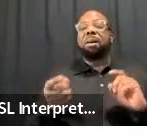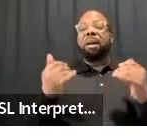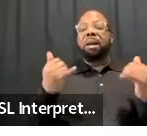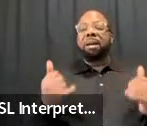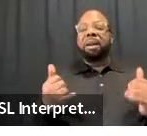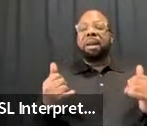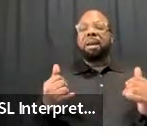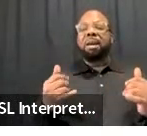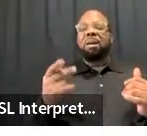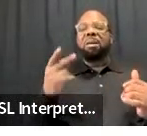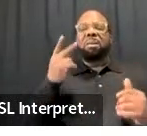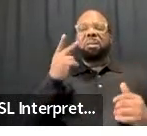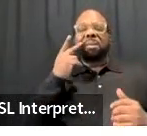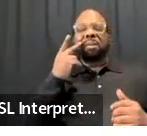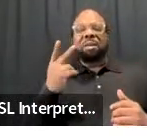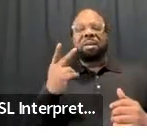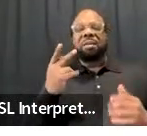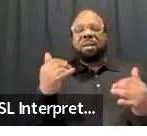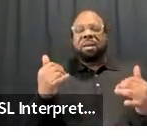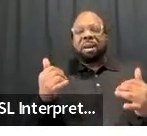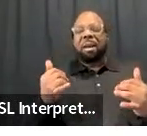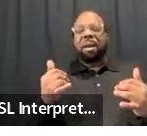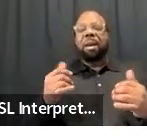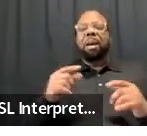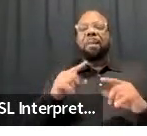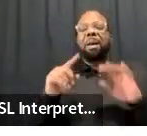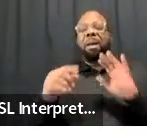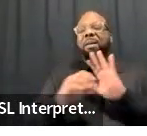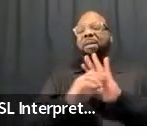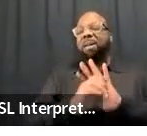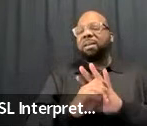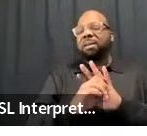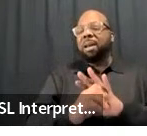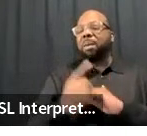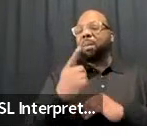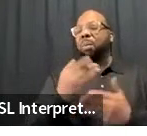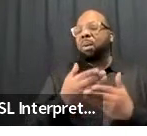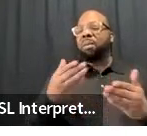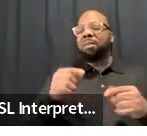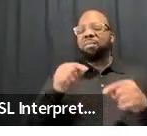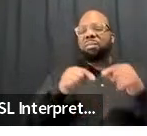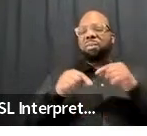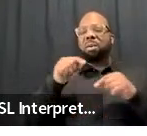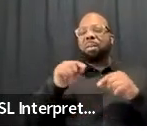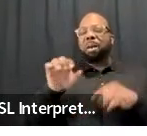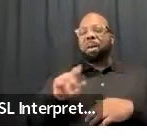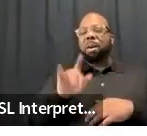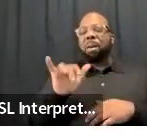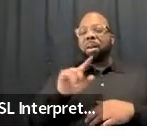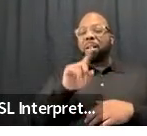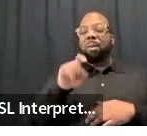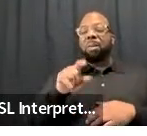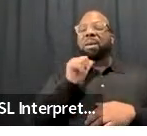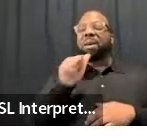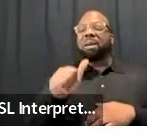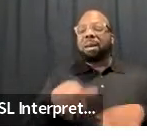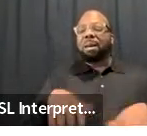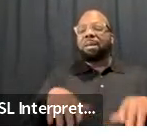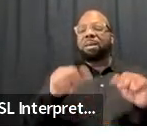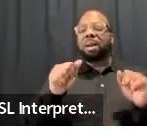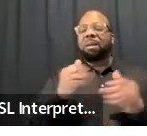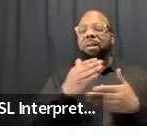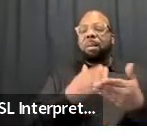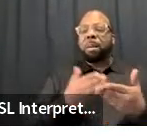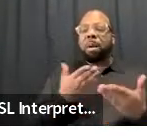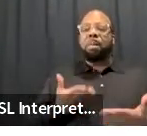as part of this particular proposal. That's an example of one of the things, to go back to an earlier question, that we aren't undertaking as part of this